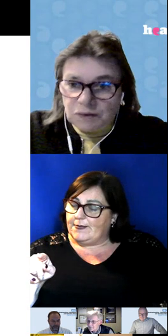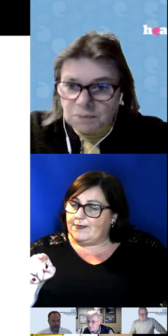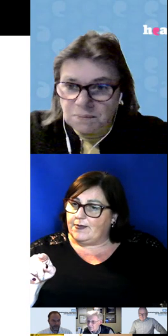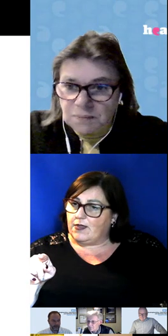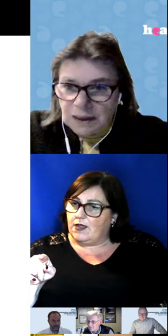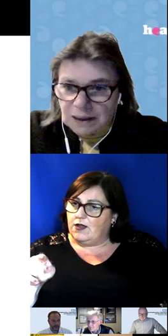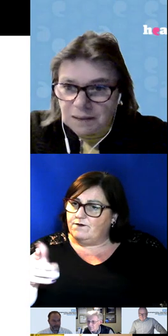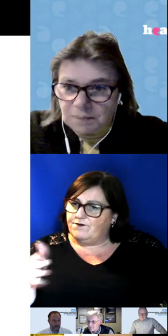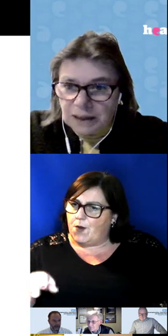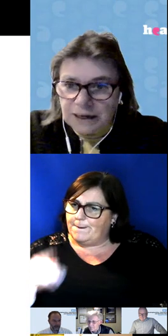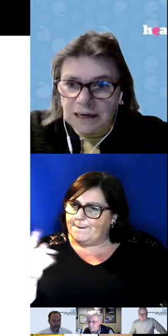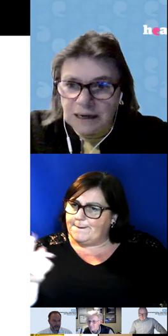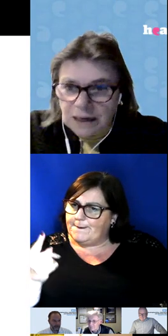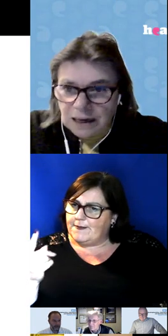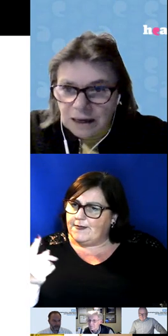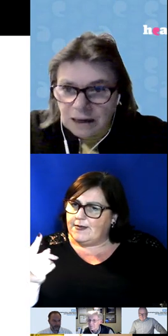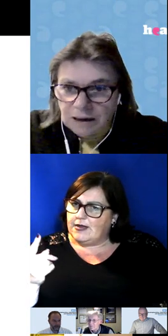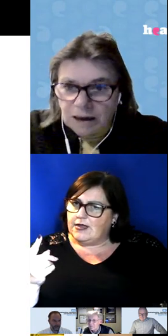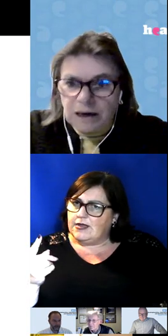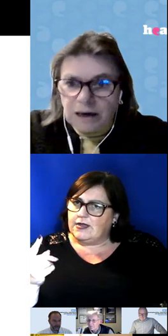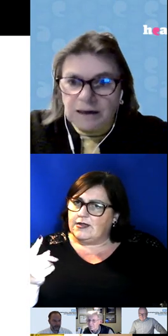It's from Aliki